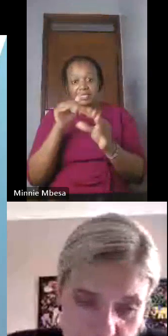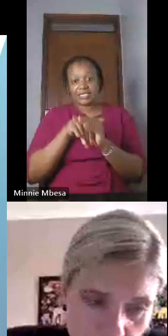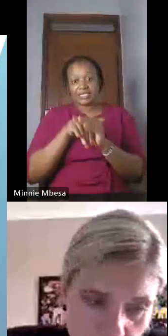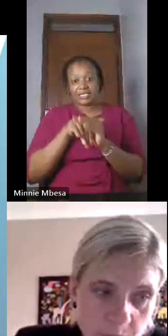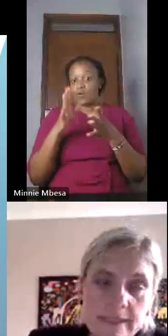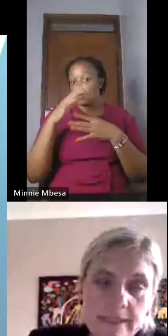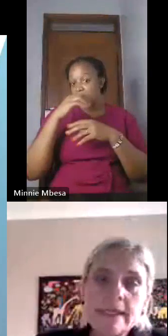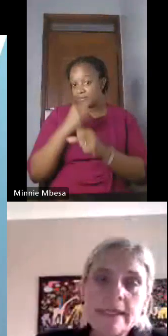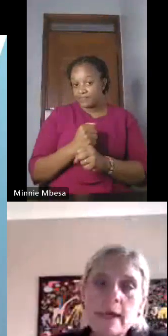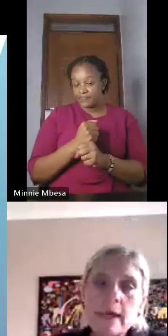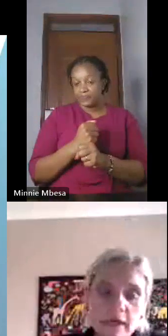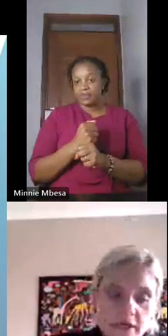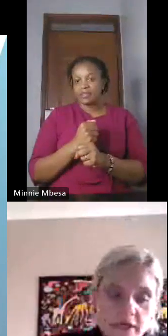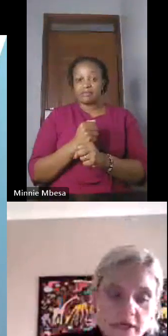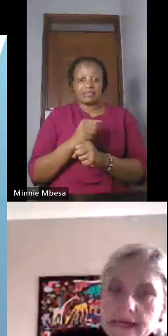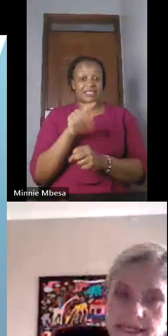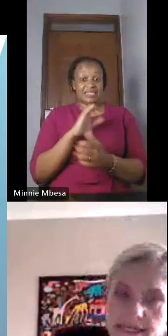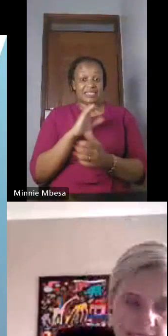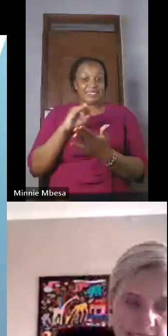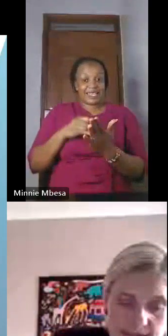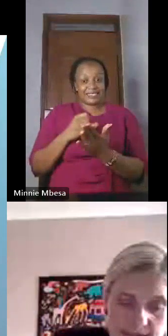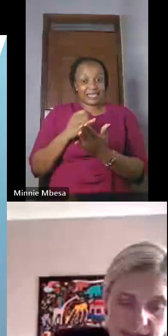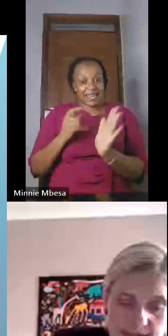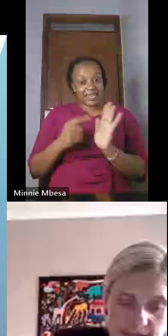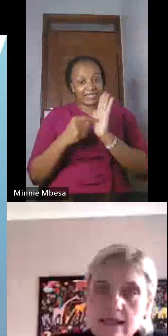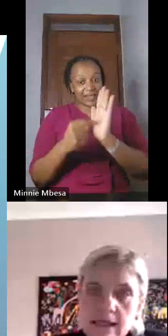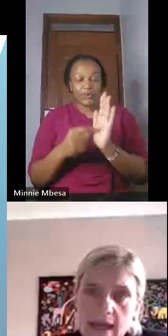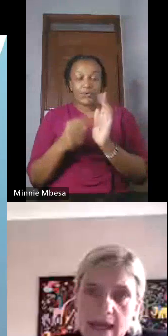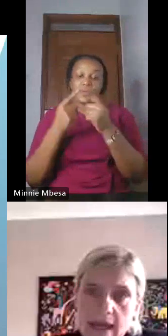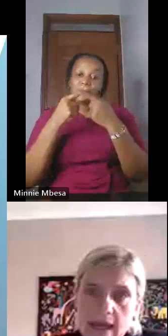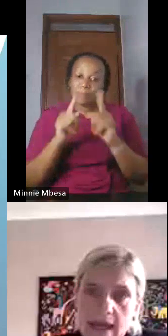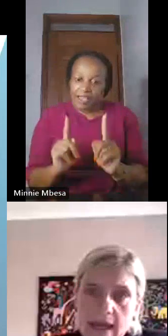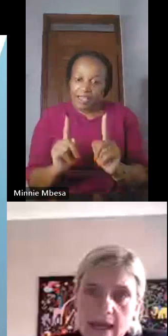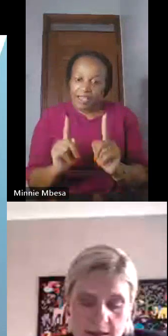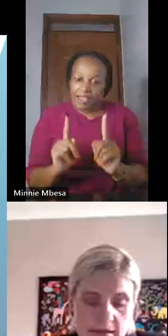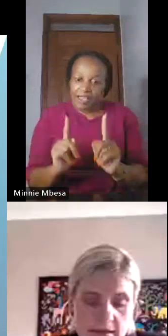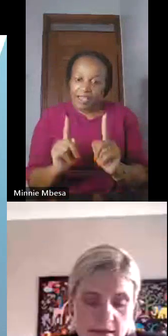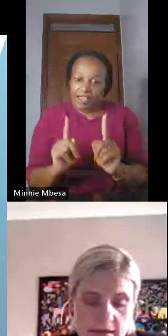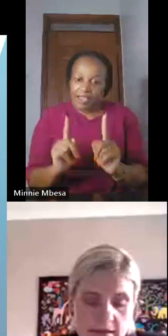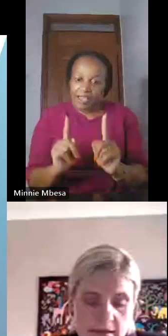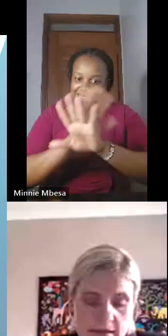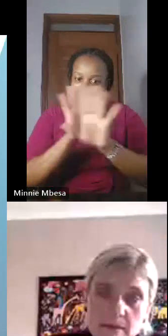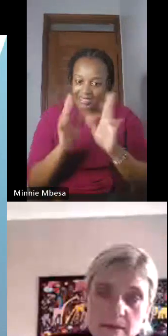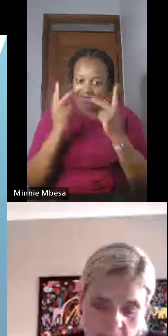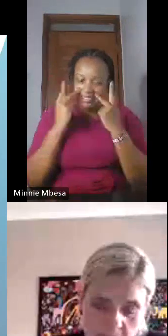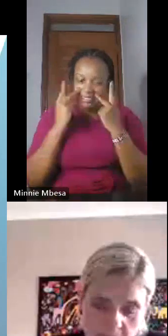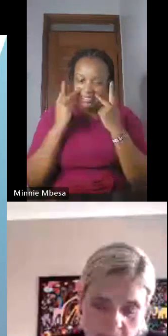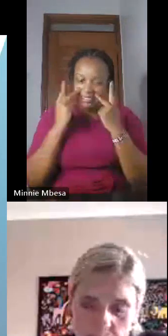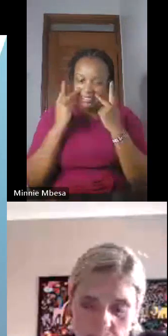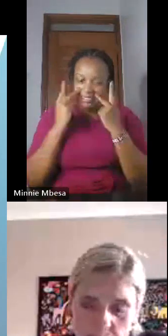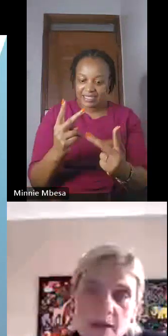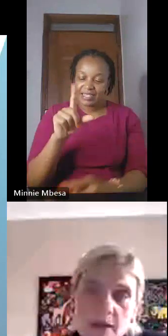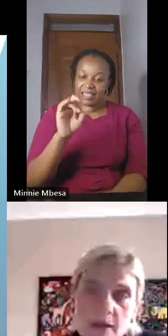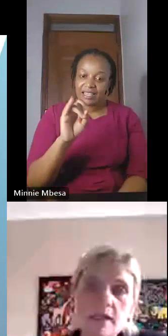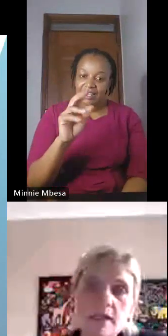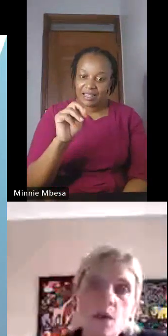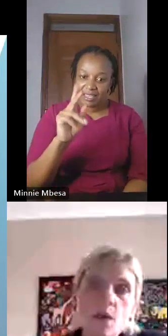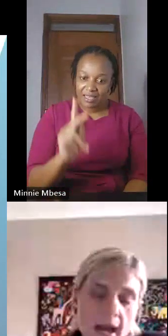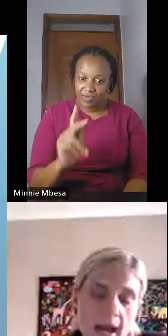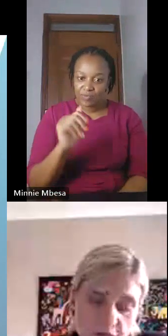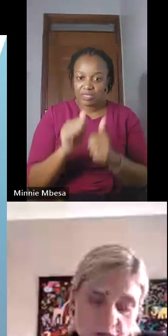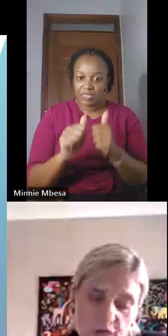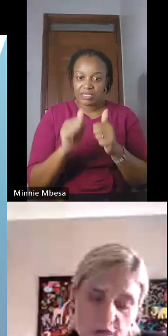the example, but you can then clearly see the link that I am saying in my example